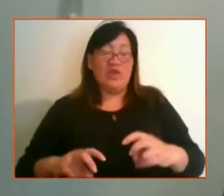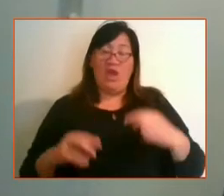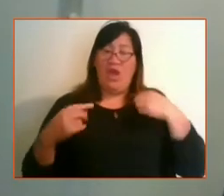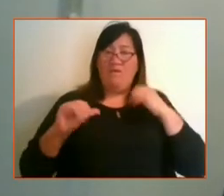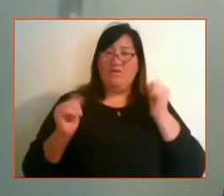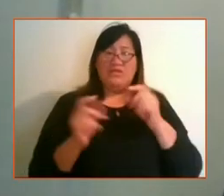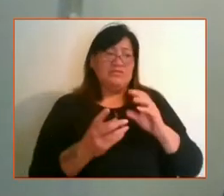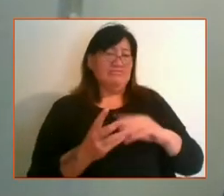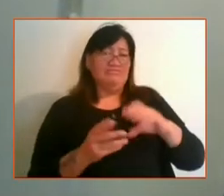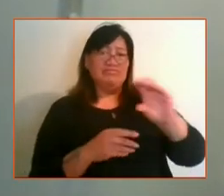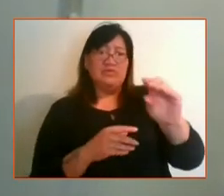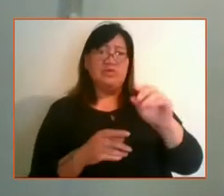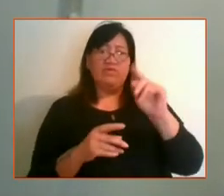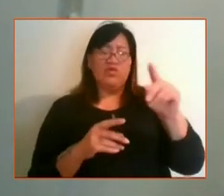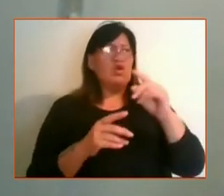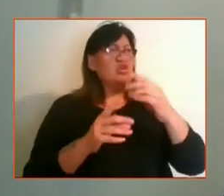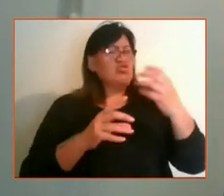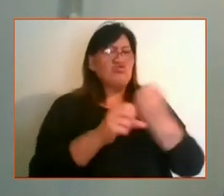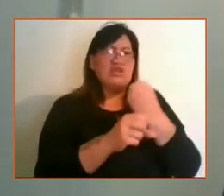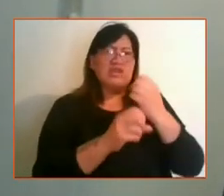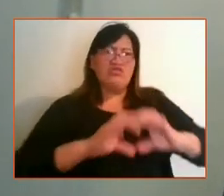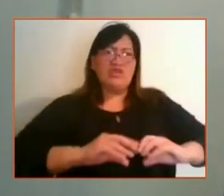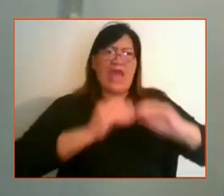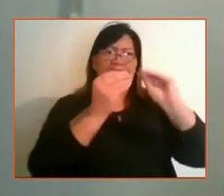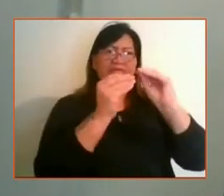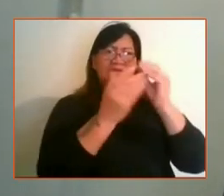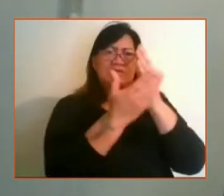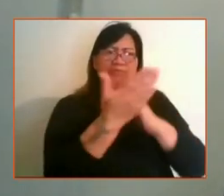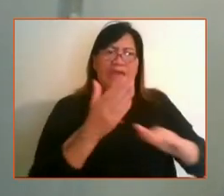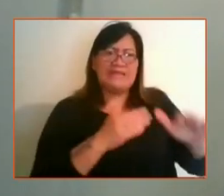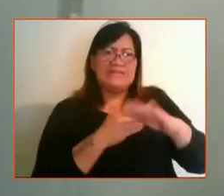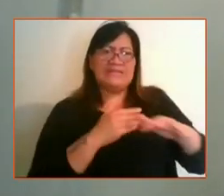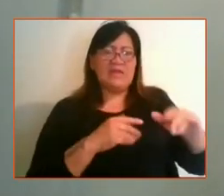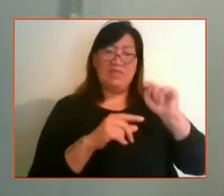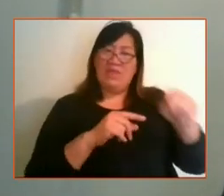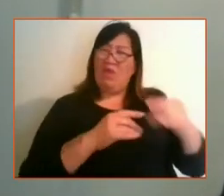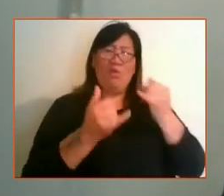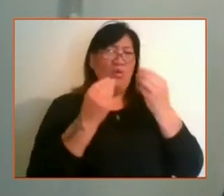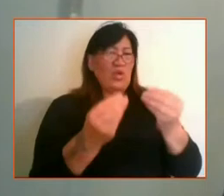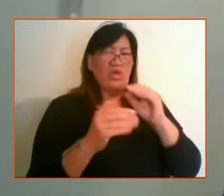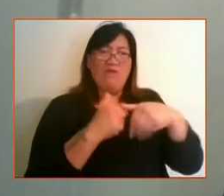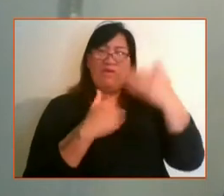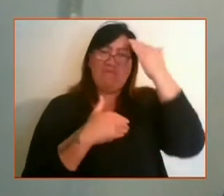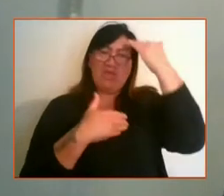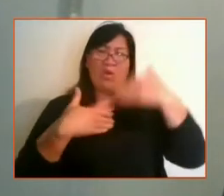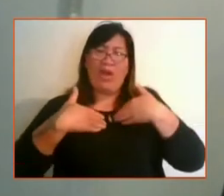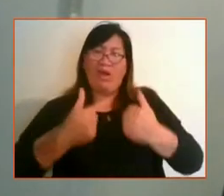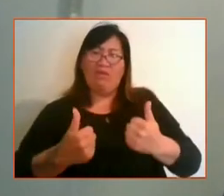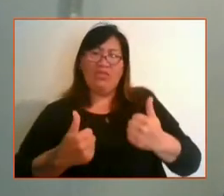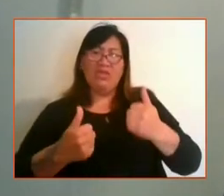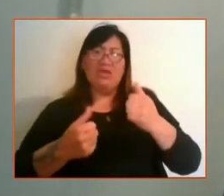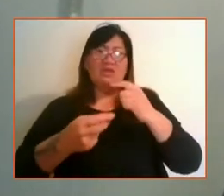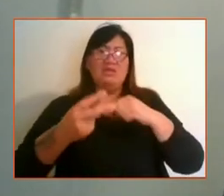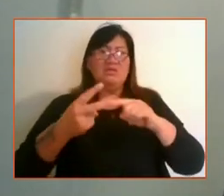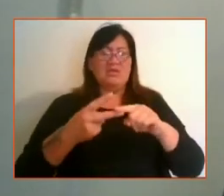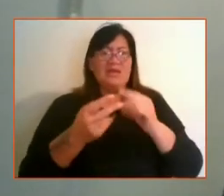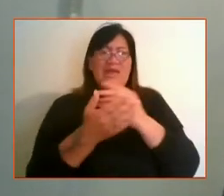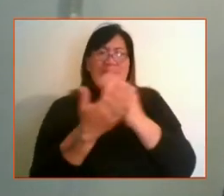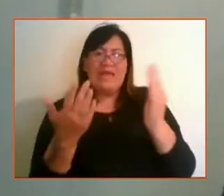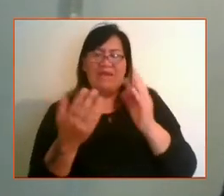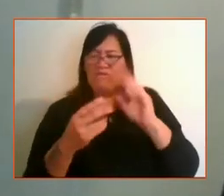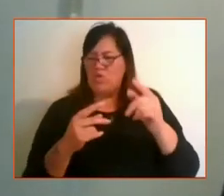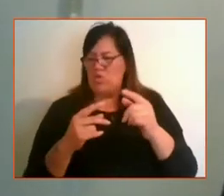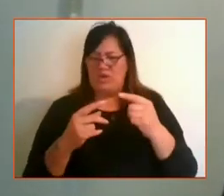around creative spaces, and it's very clear the impact that that has on mental well-being. And it's clear on the ability for that